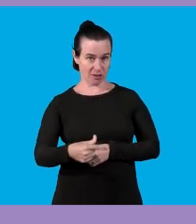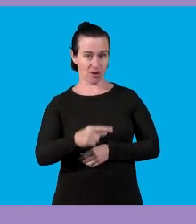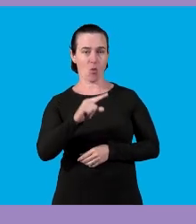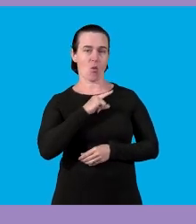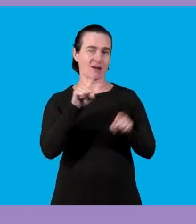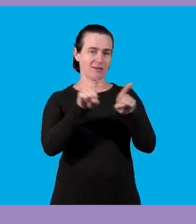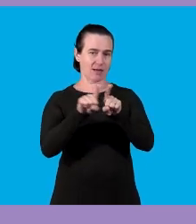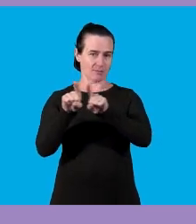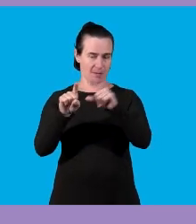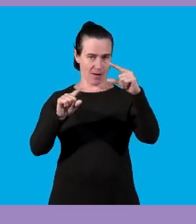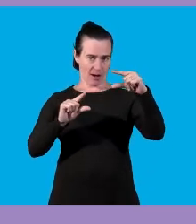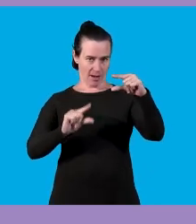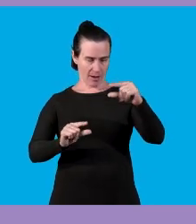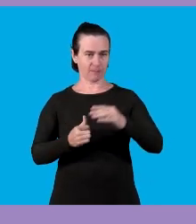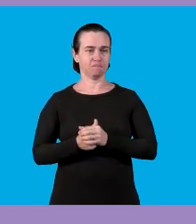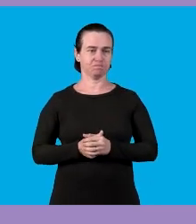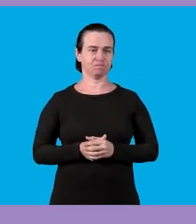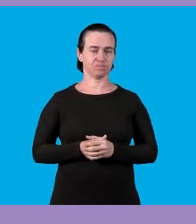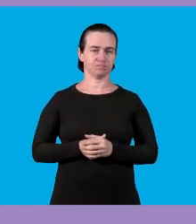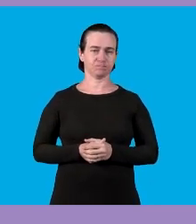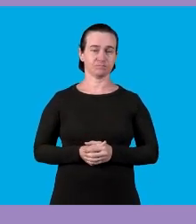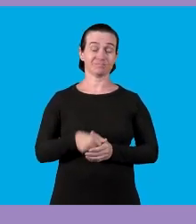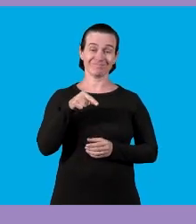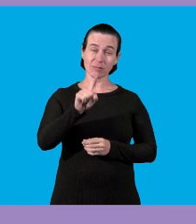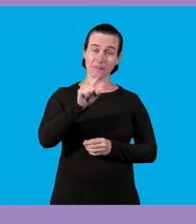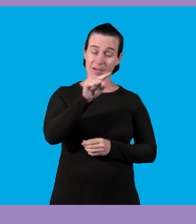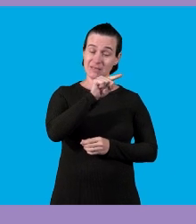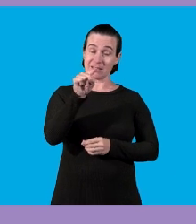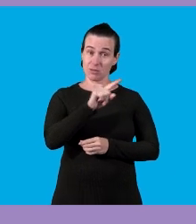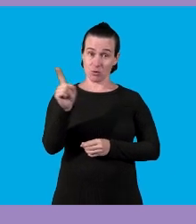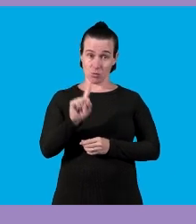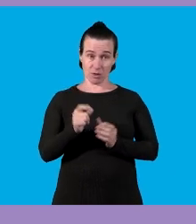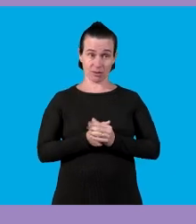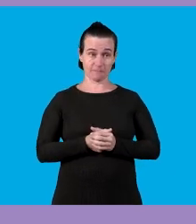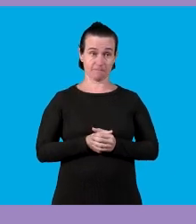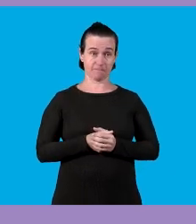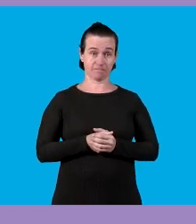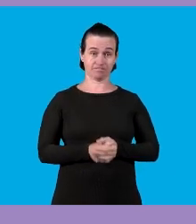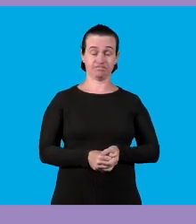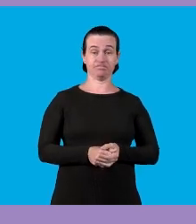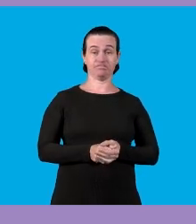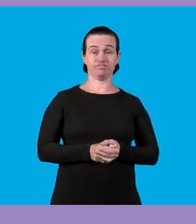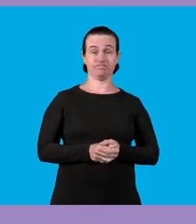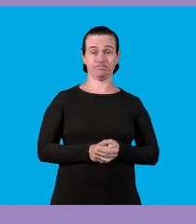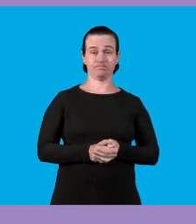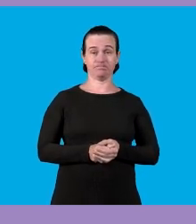and it must be equal to what they want us to now find, which is lm